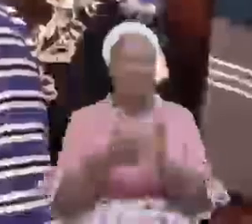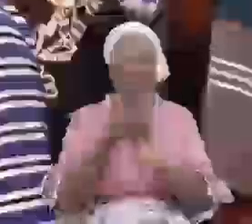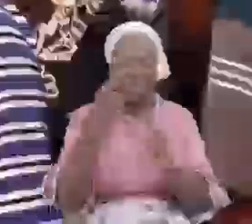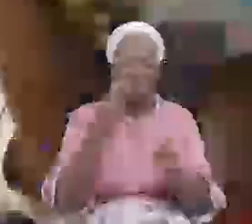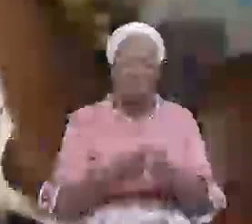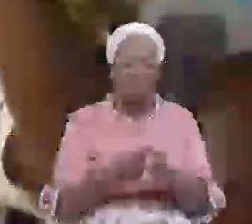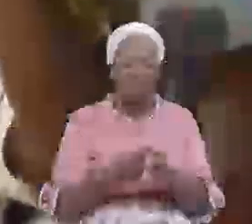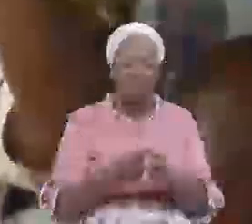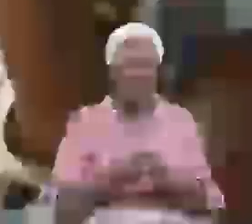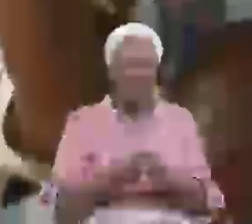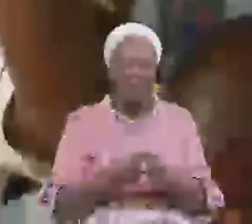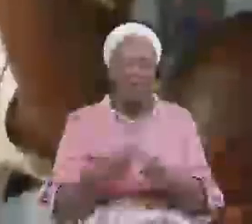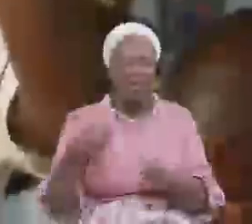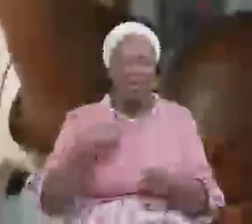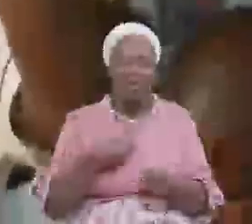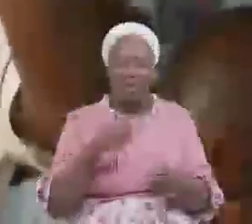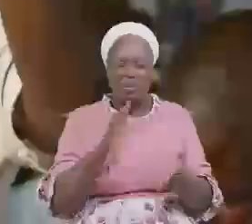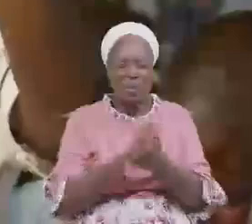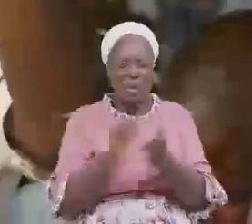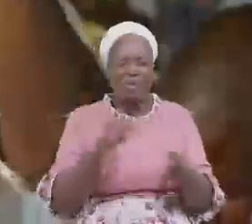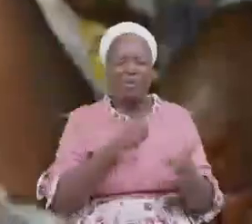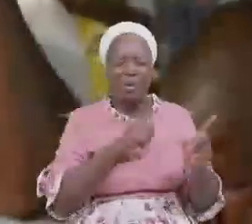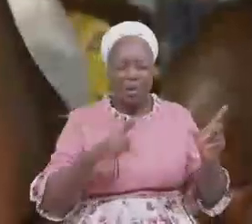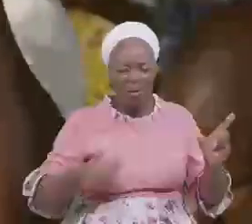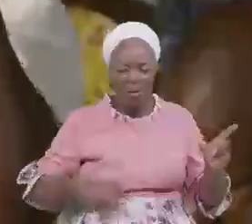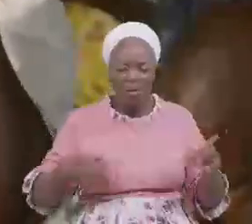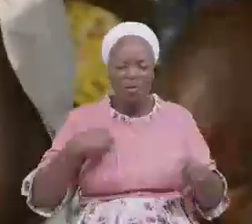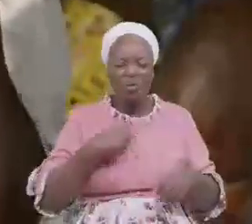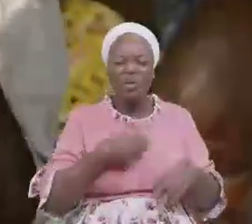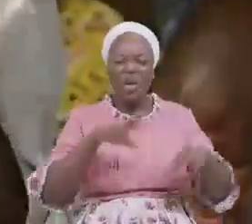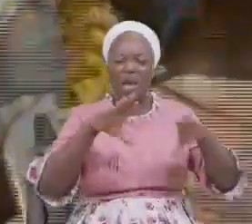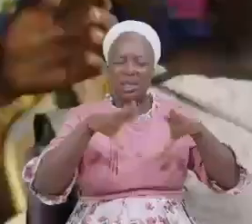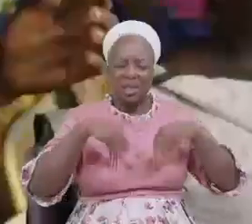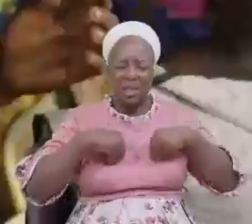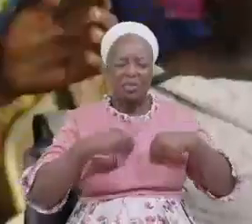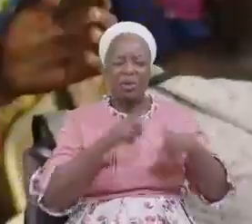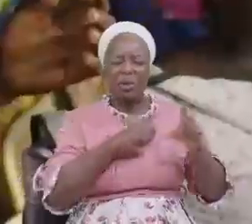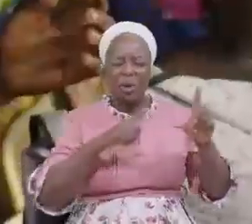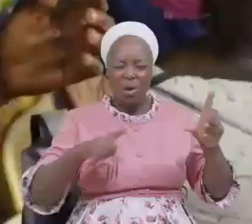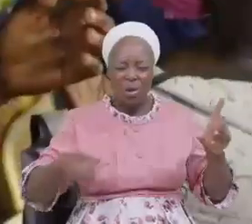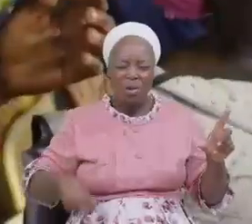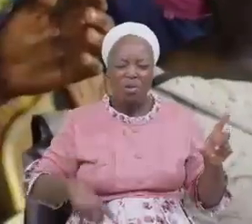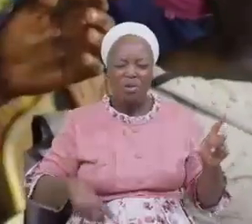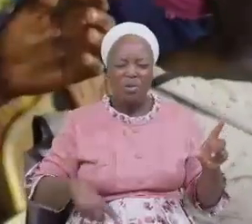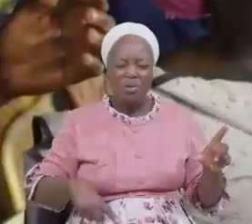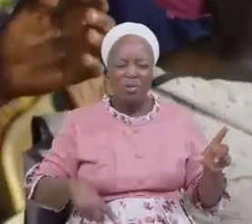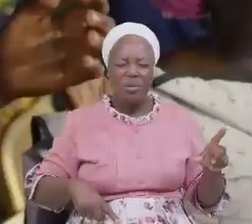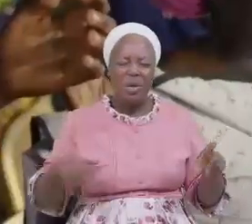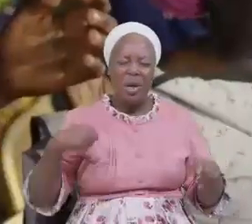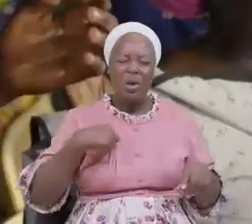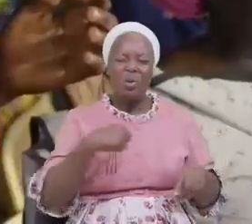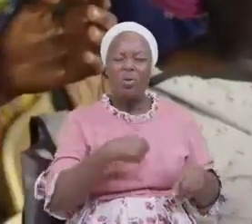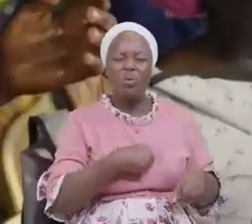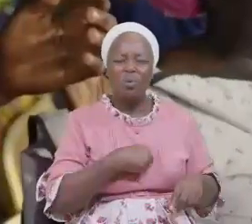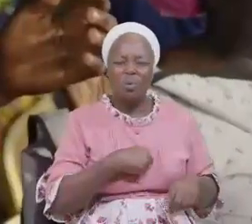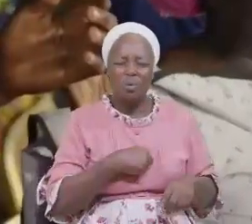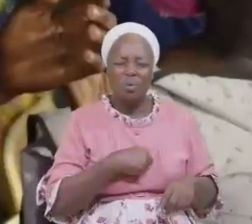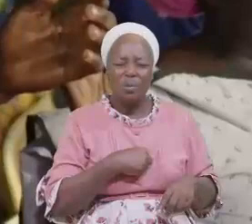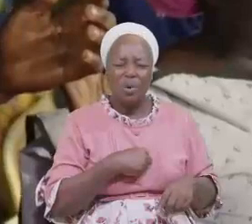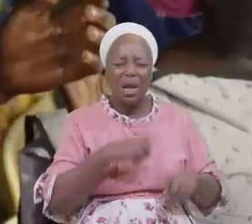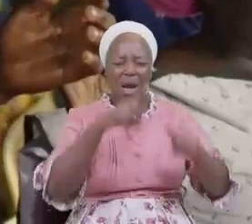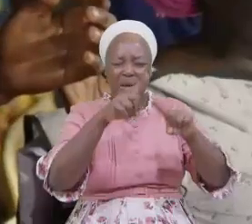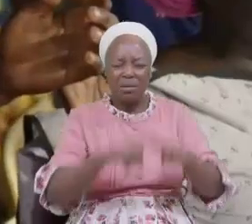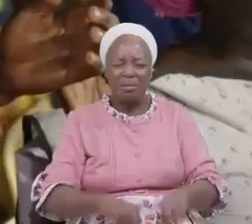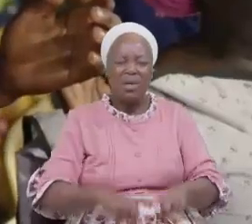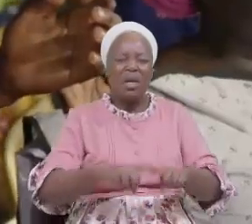We believe, Lord. We accept, Lord. We rely totally upon you and